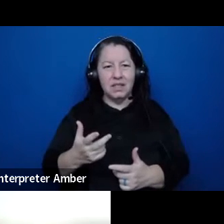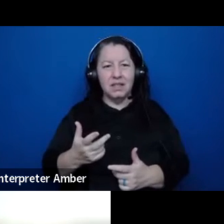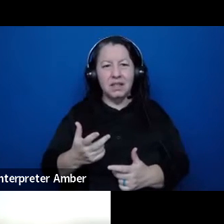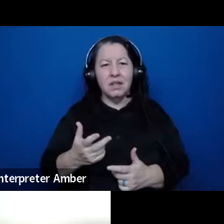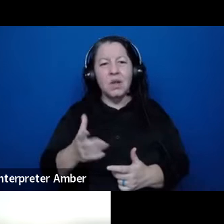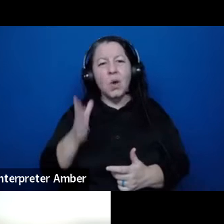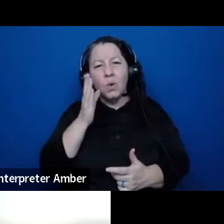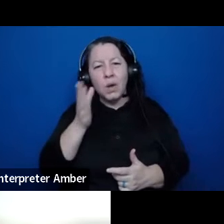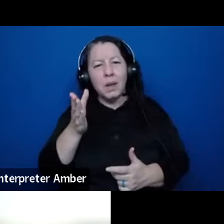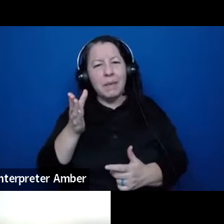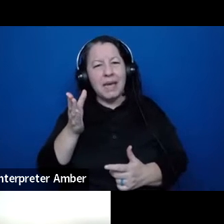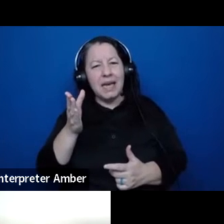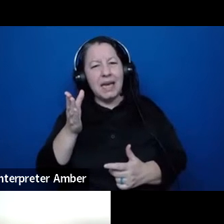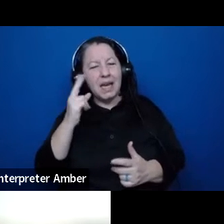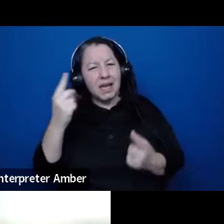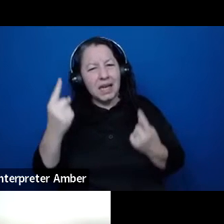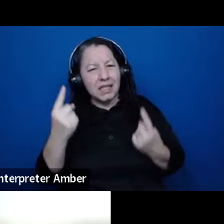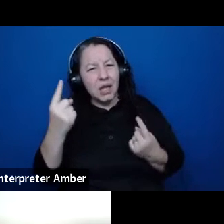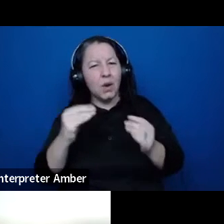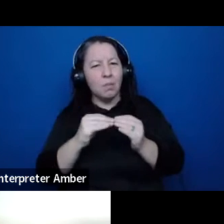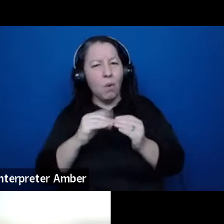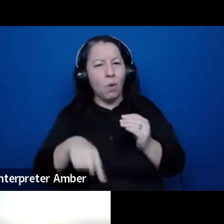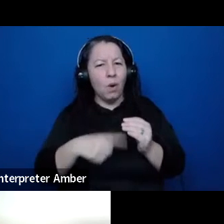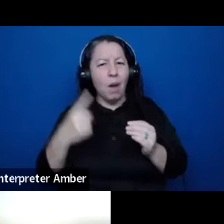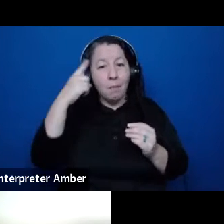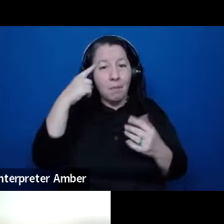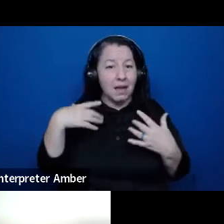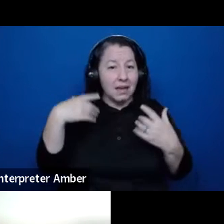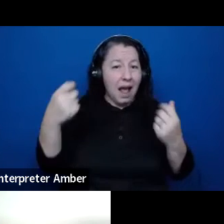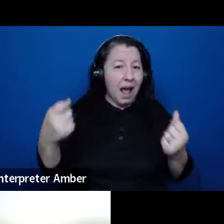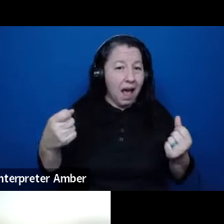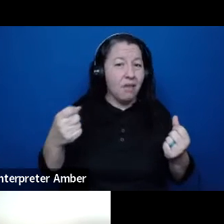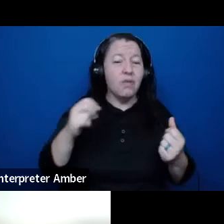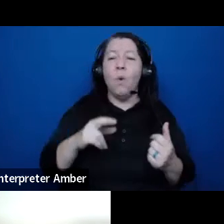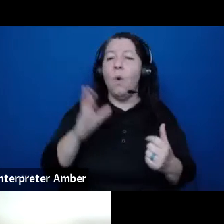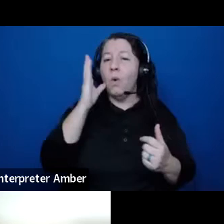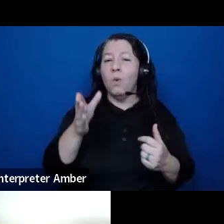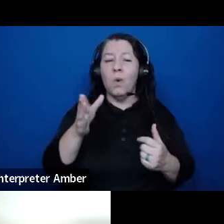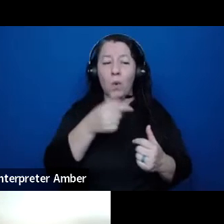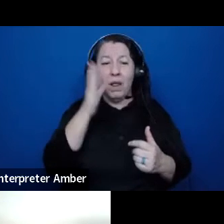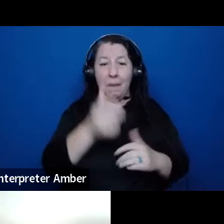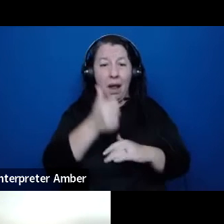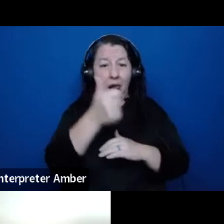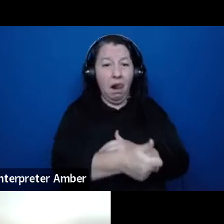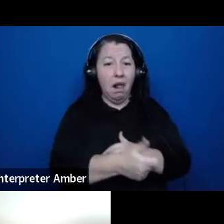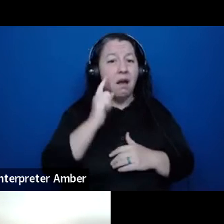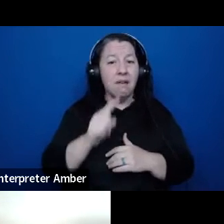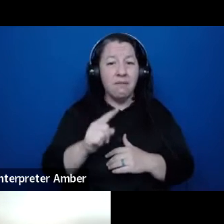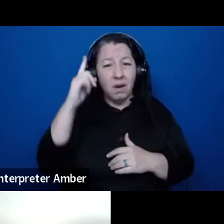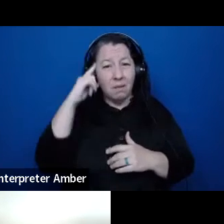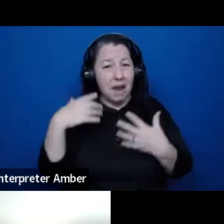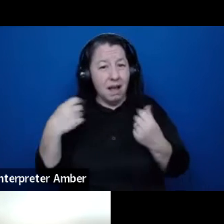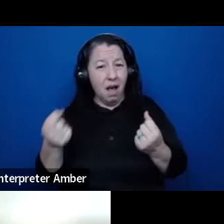of like a mental health issue, or are they going to charge them for a criminal act? And that's what I'm worried about with some of these clients. If